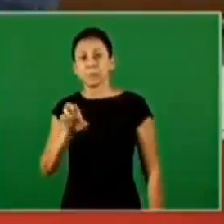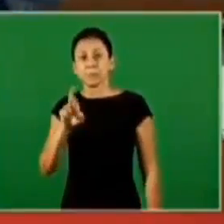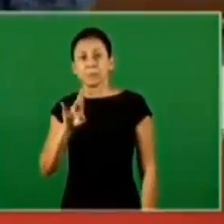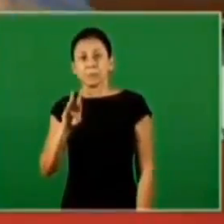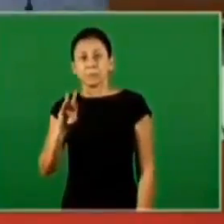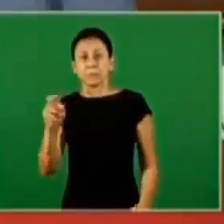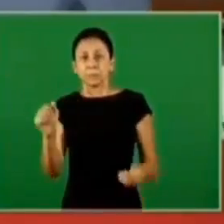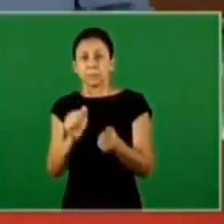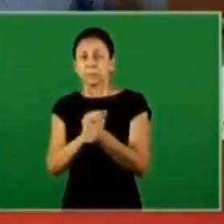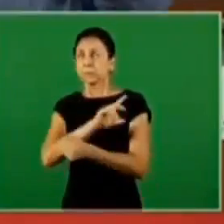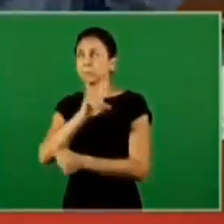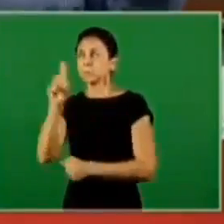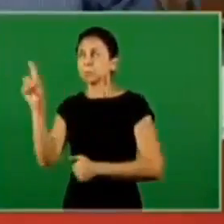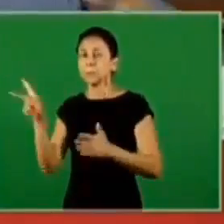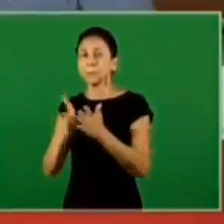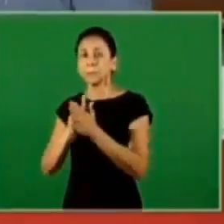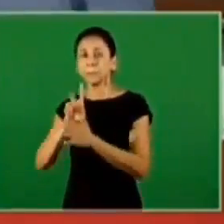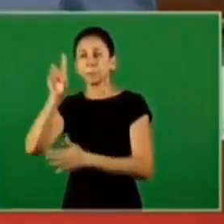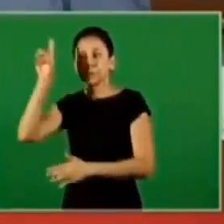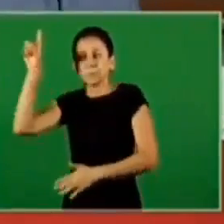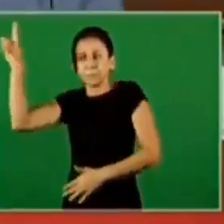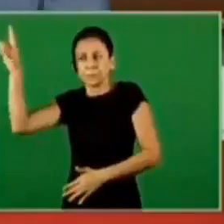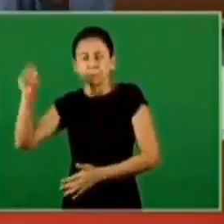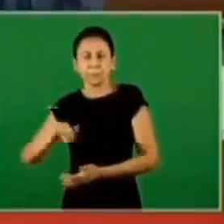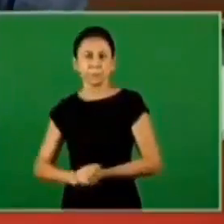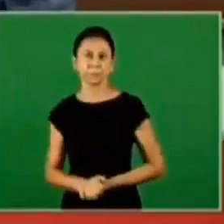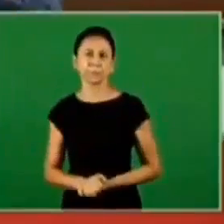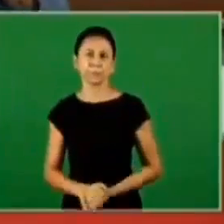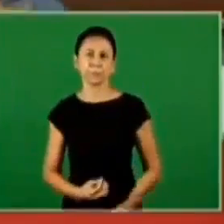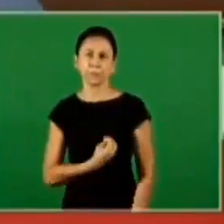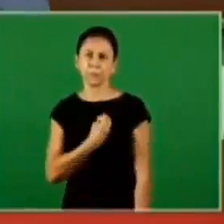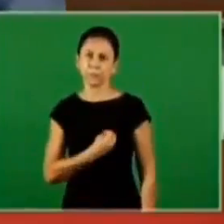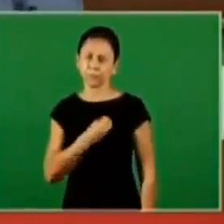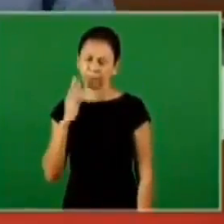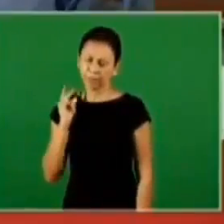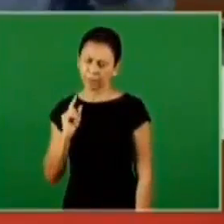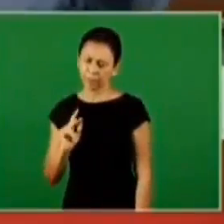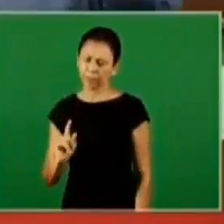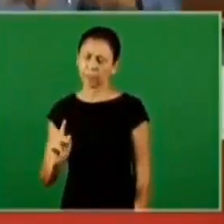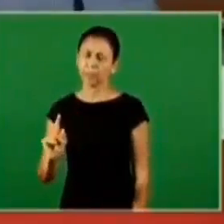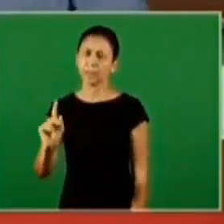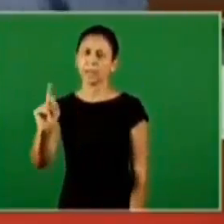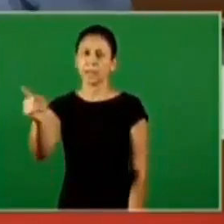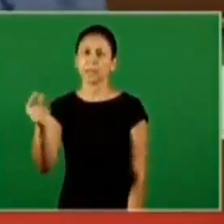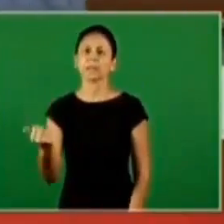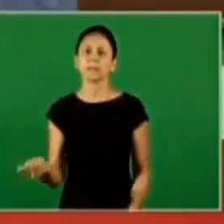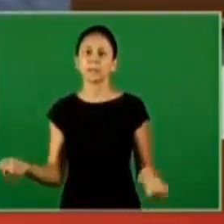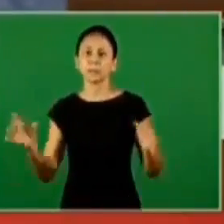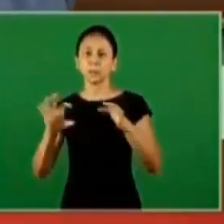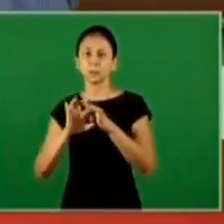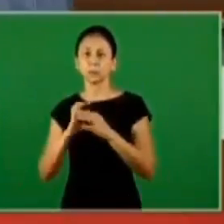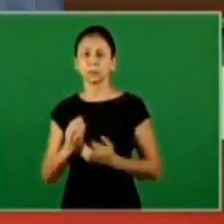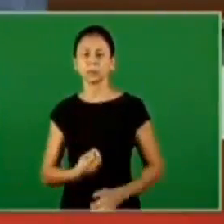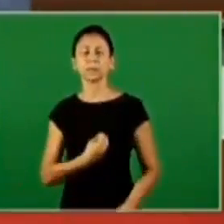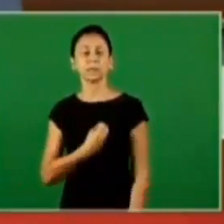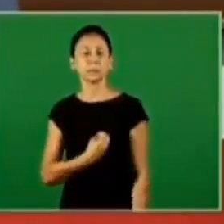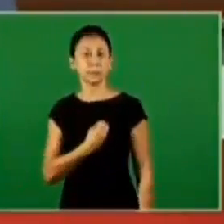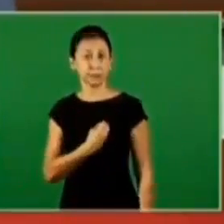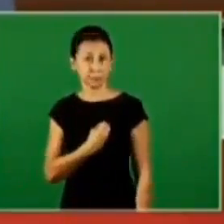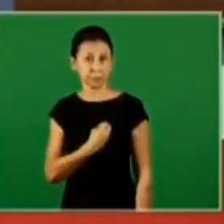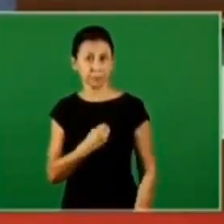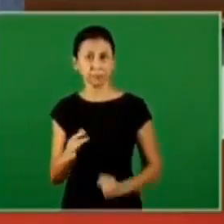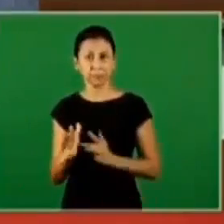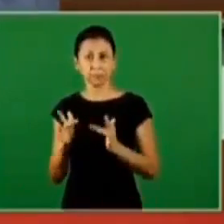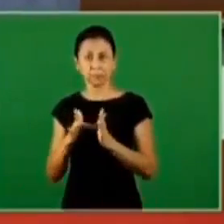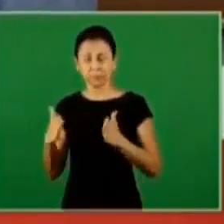past, and the Word was God. The Word was God. Nothing that was made without Him, because in Him